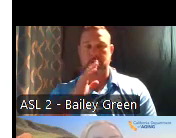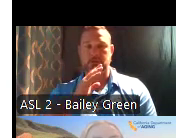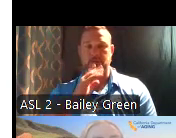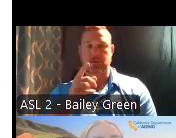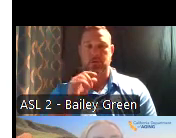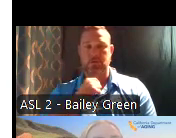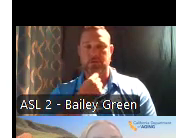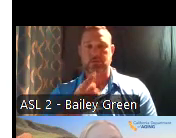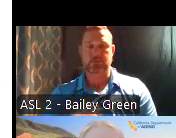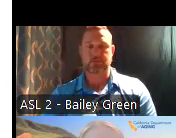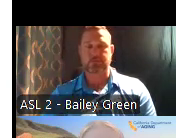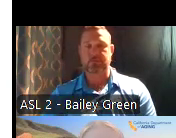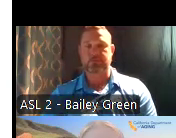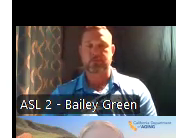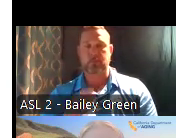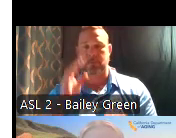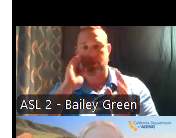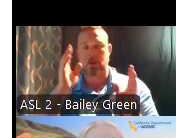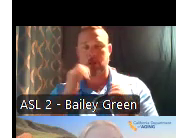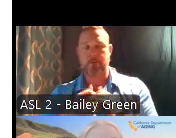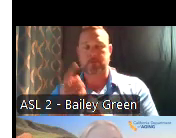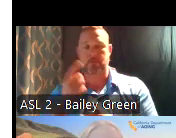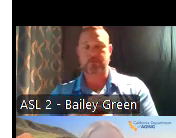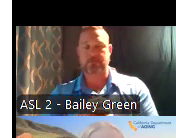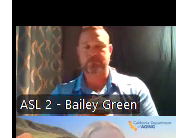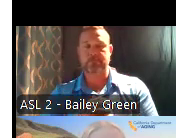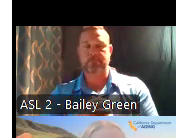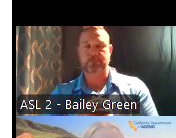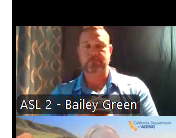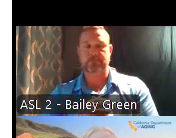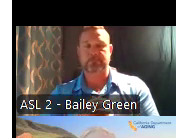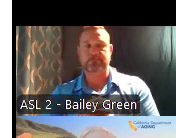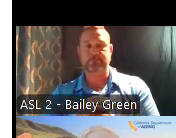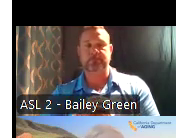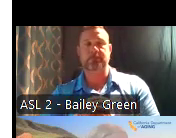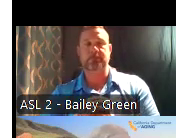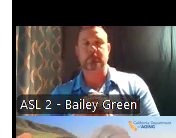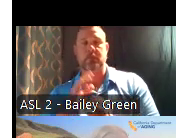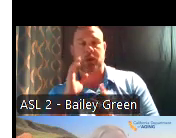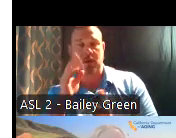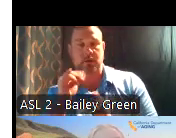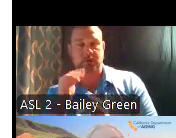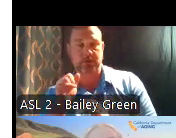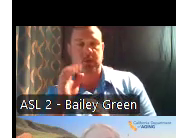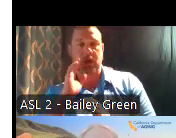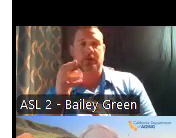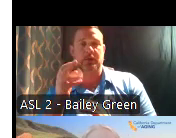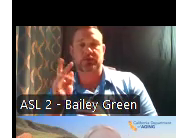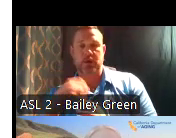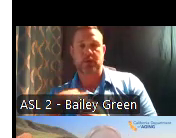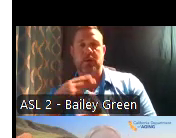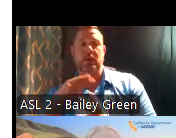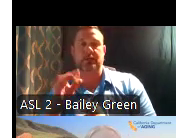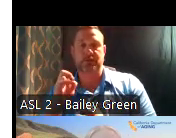unmute yourself. Hello, everyone. Hi, Jessica. Hi, Jackie. So my name is